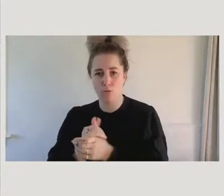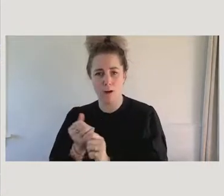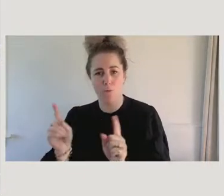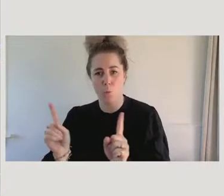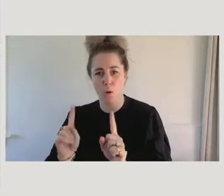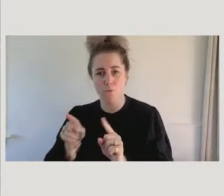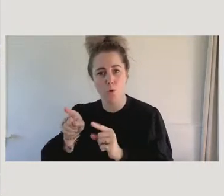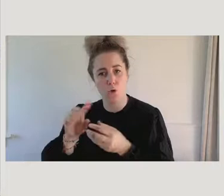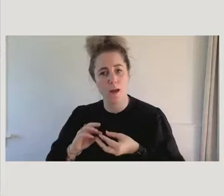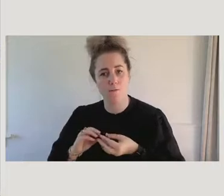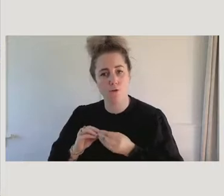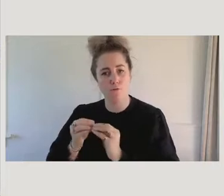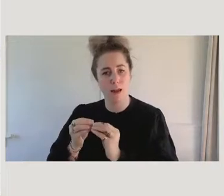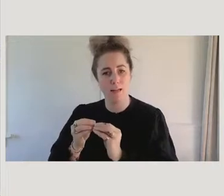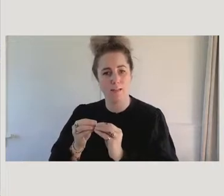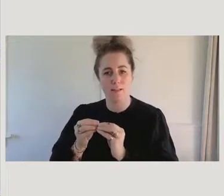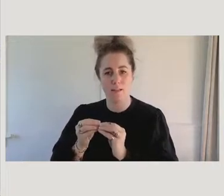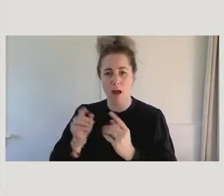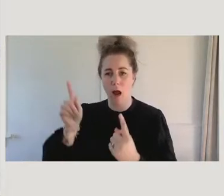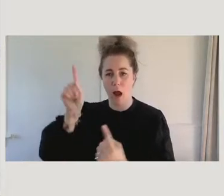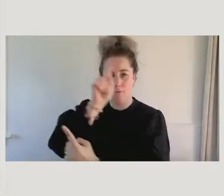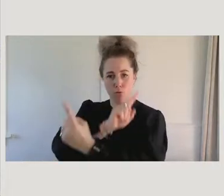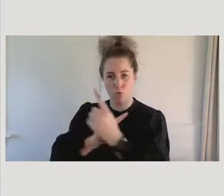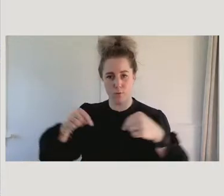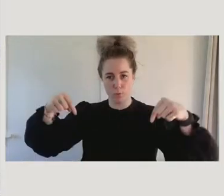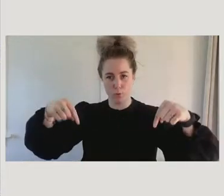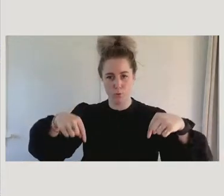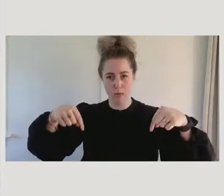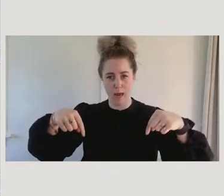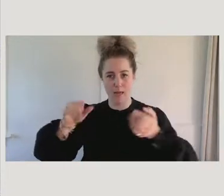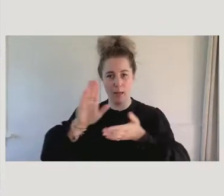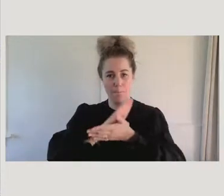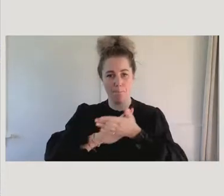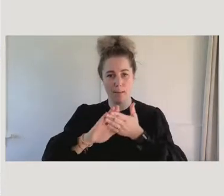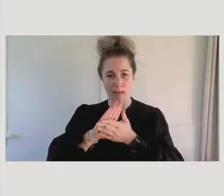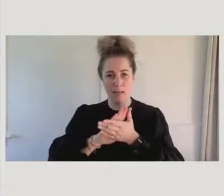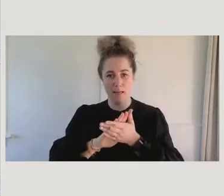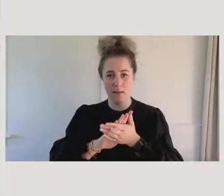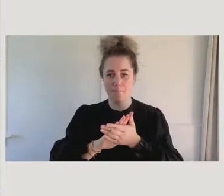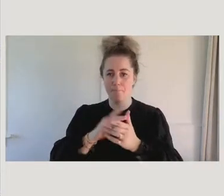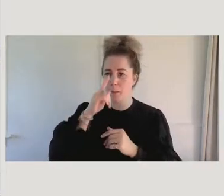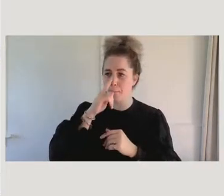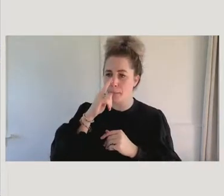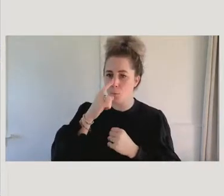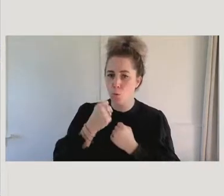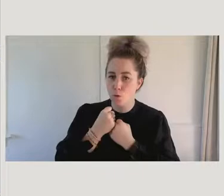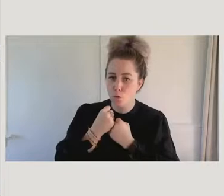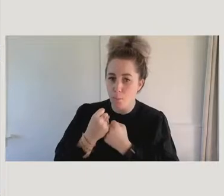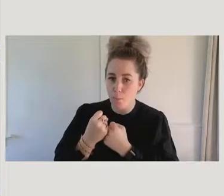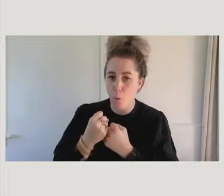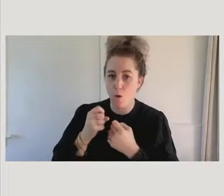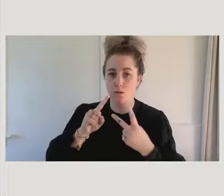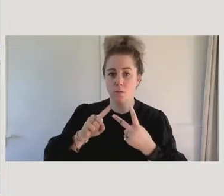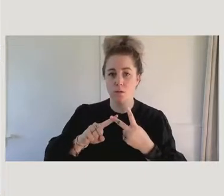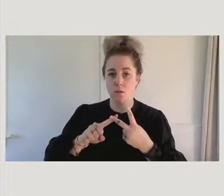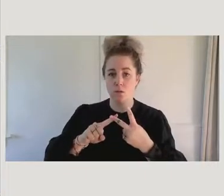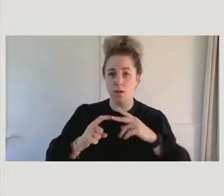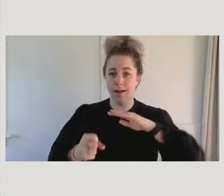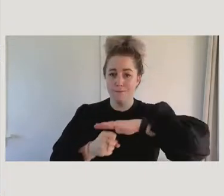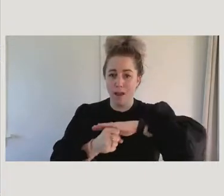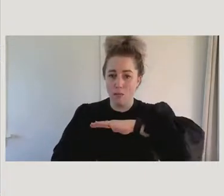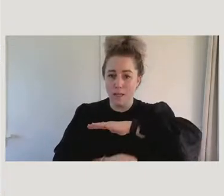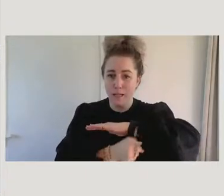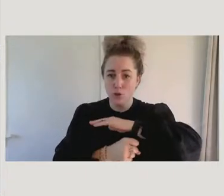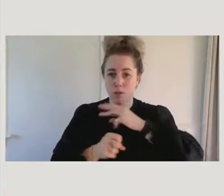you've created a forum where decision makers supporters and the practitioners